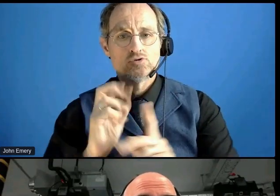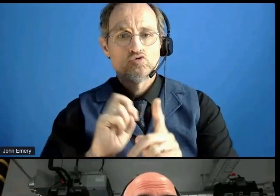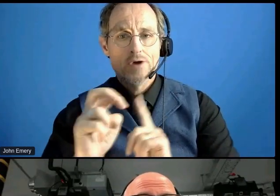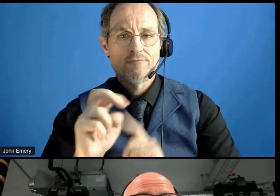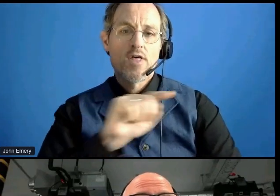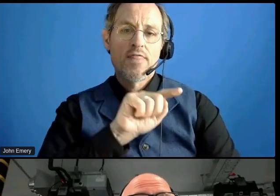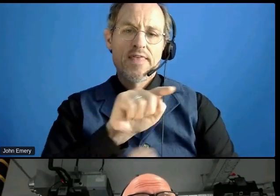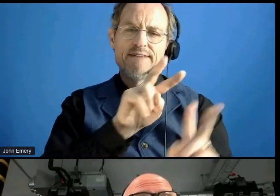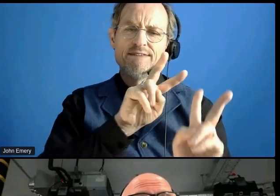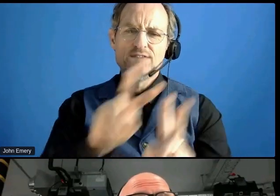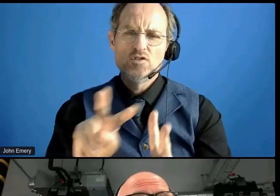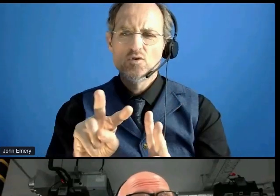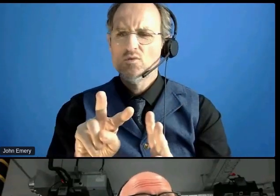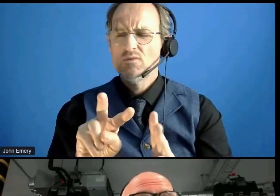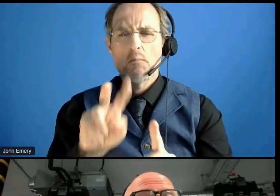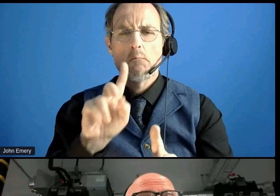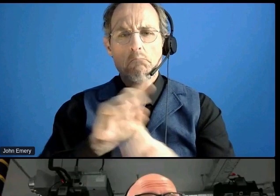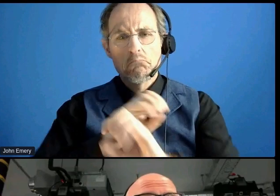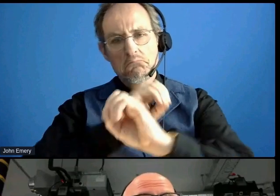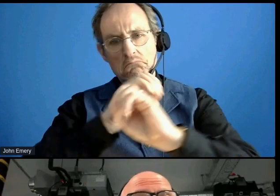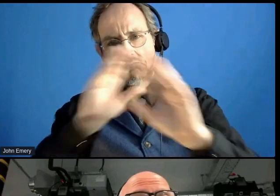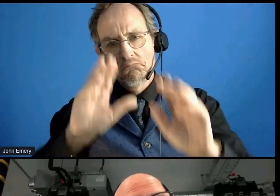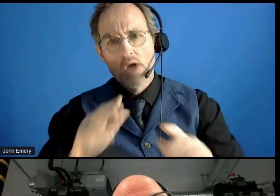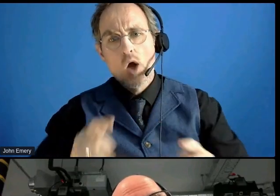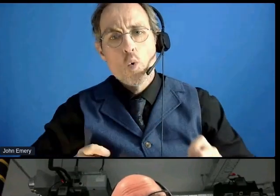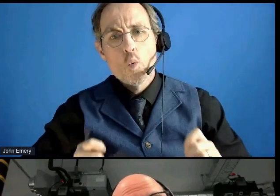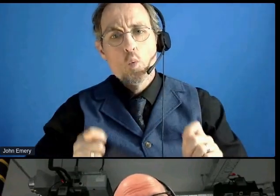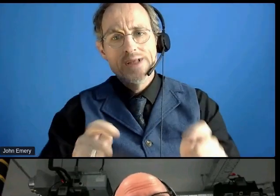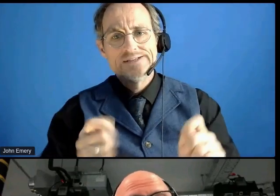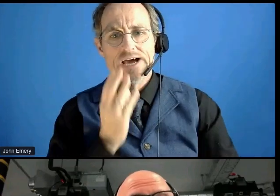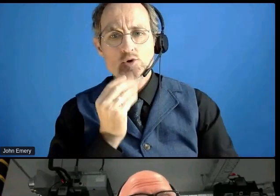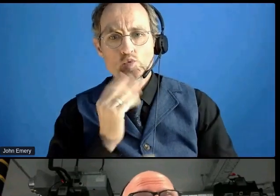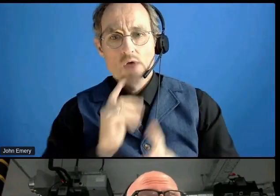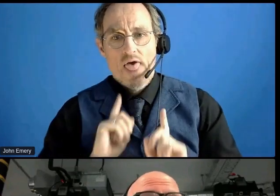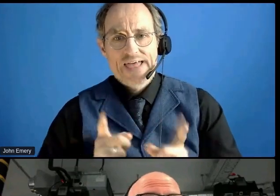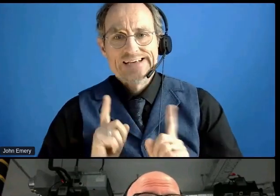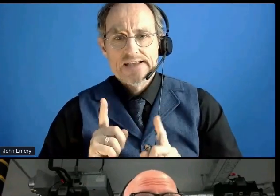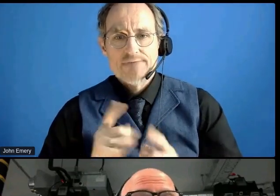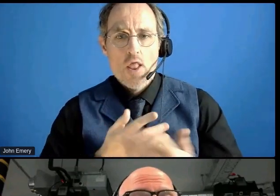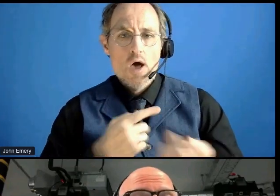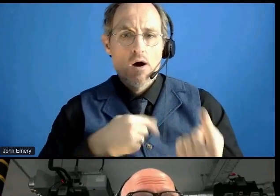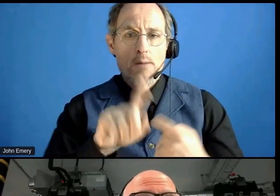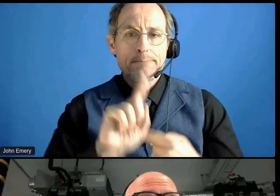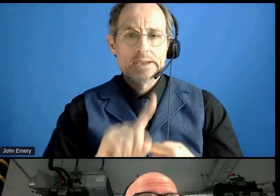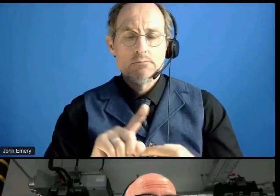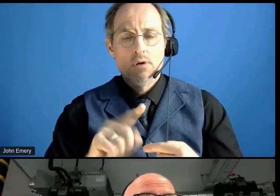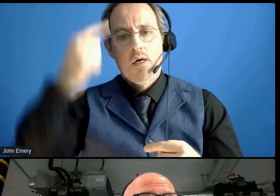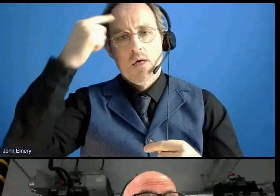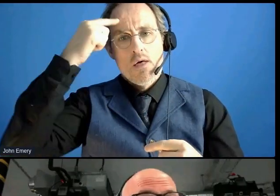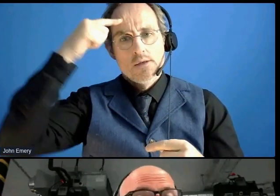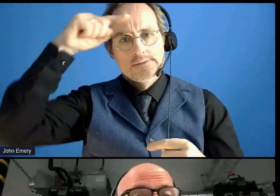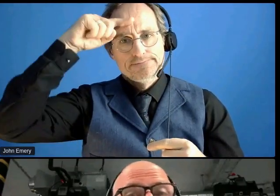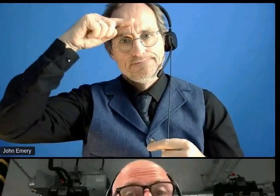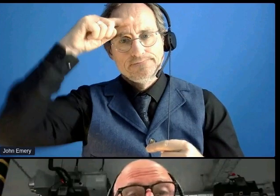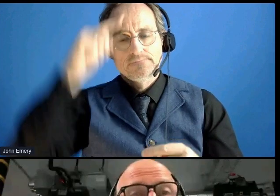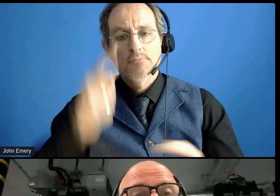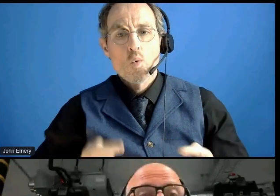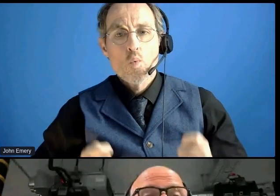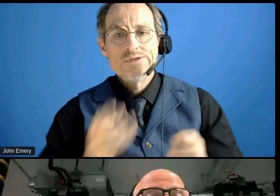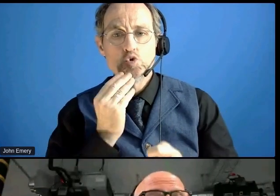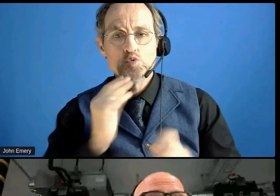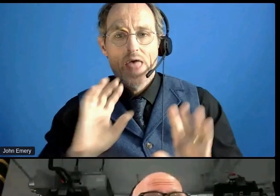our resources on it, our strategy, our business case, our training, our guidelines. Here's what we've got. Please use